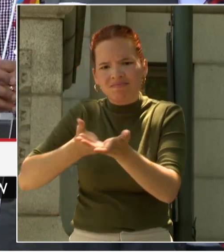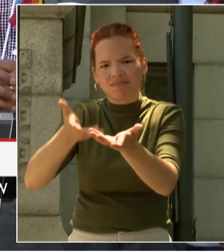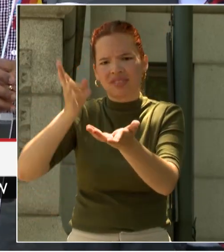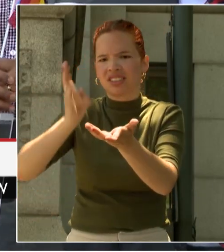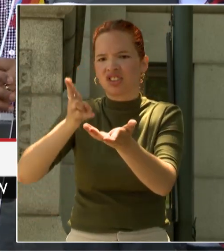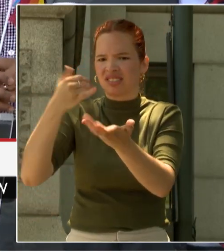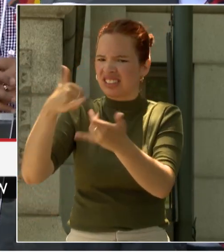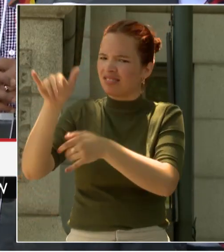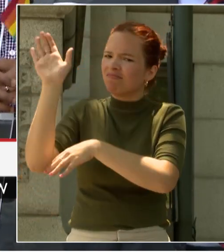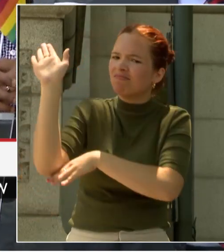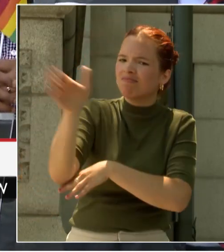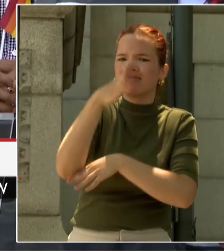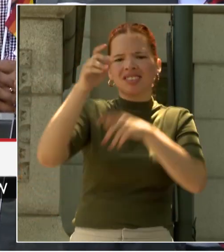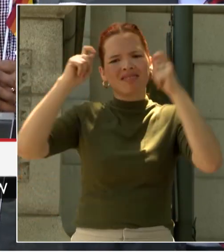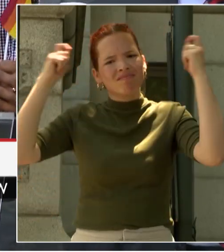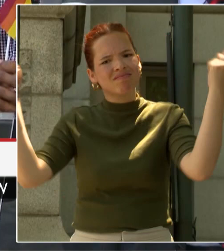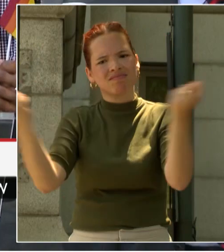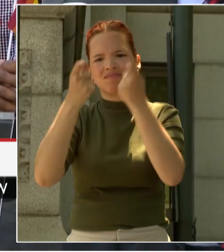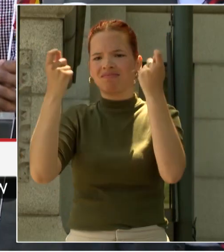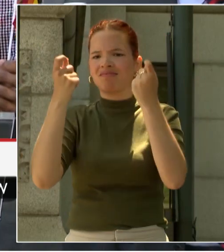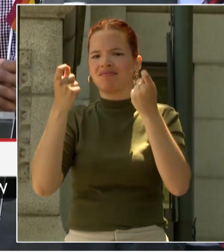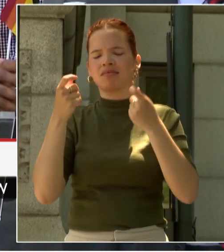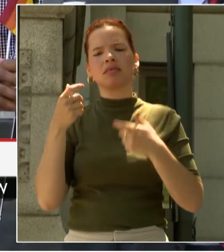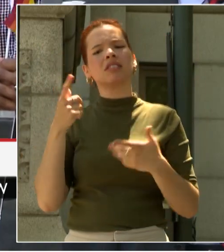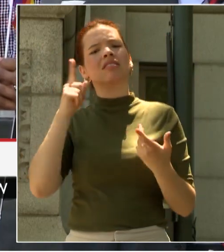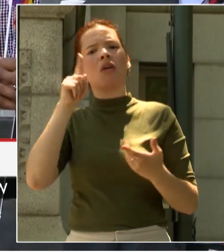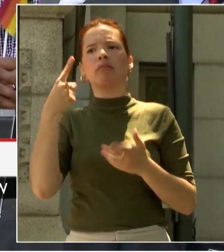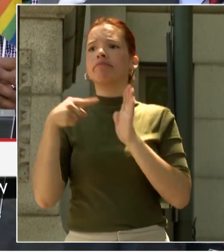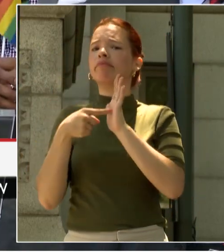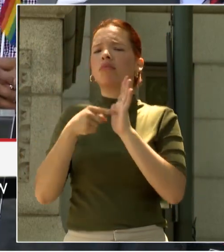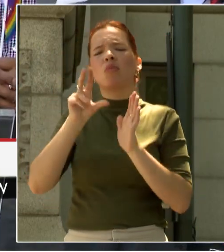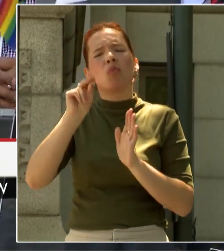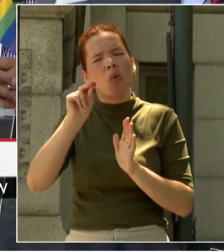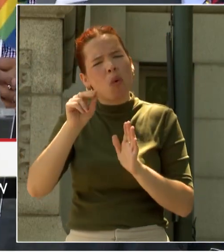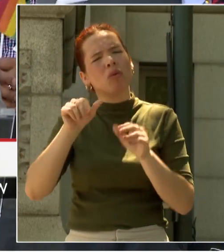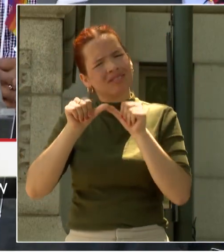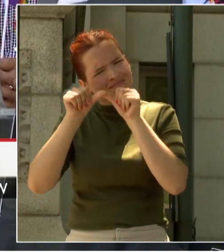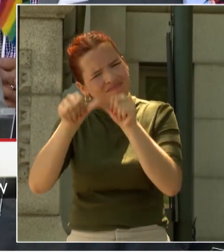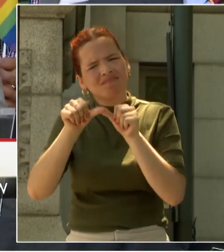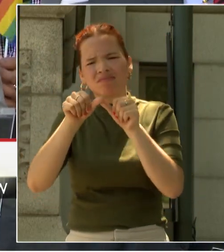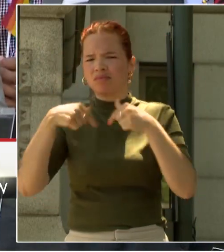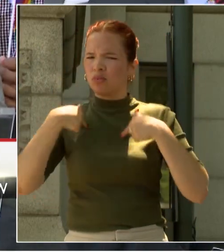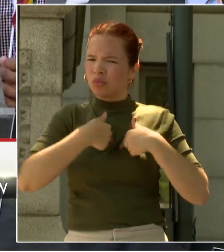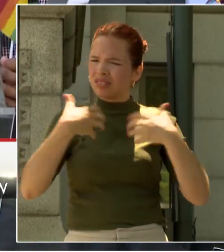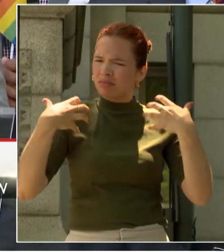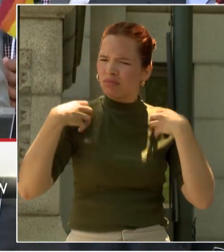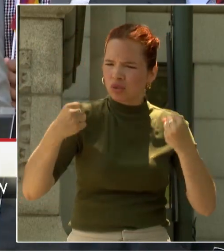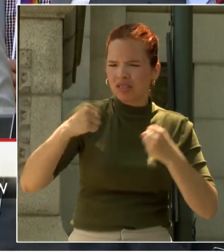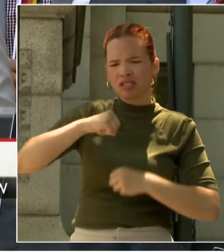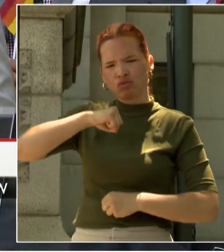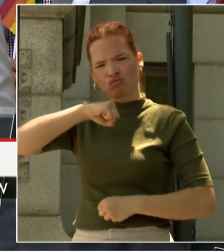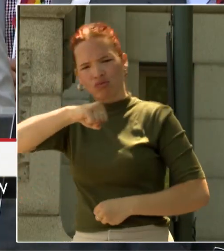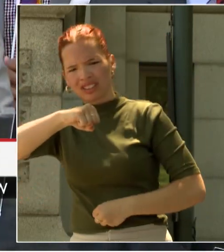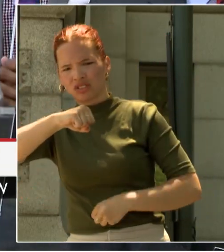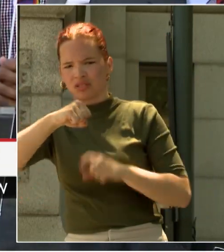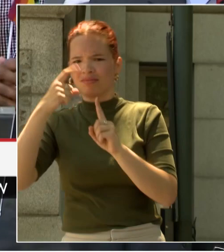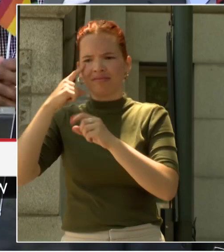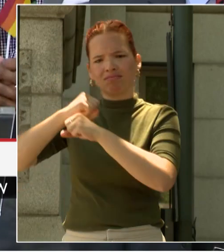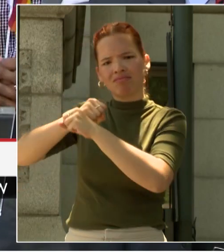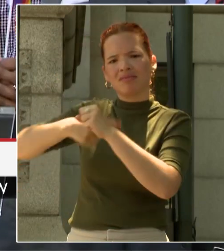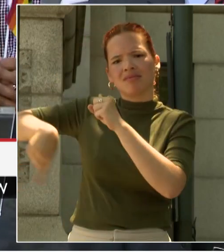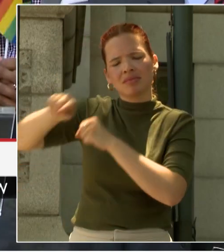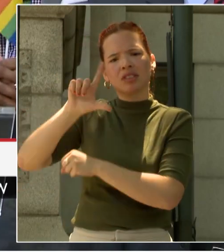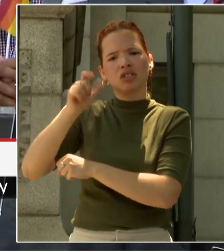symbol. They are themselves a continued courageous resistance of LGBTQI plus neighbors and the